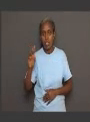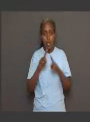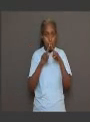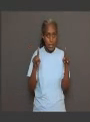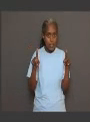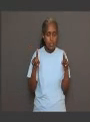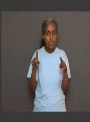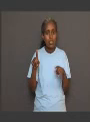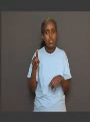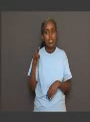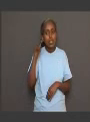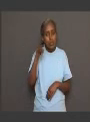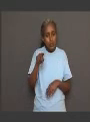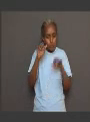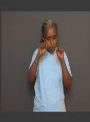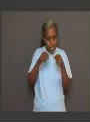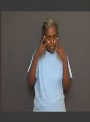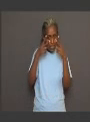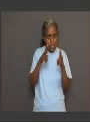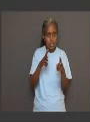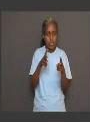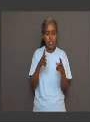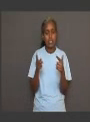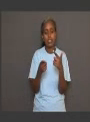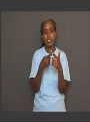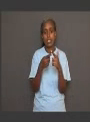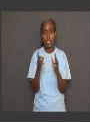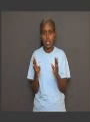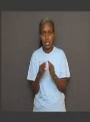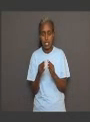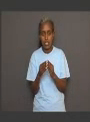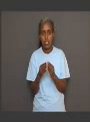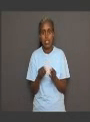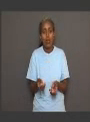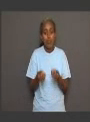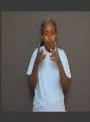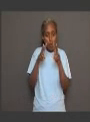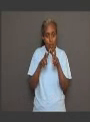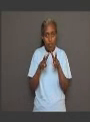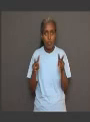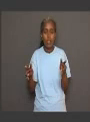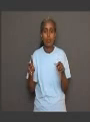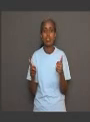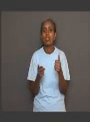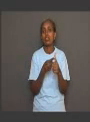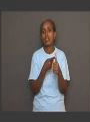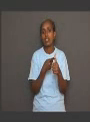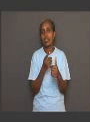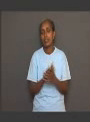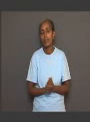But you can see that the second set is more variable than the first.